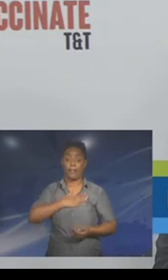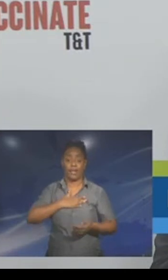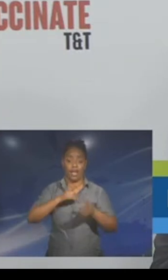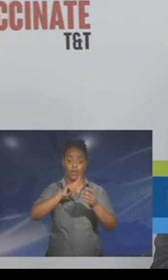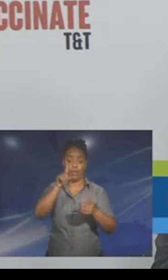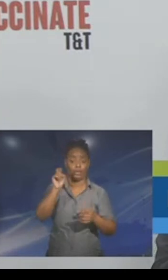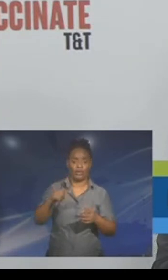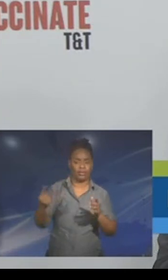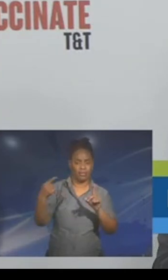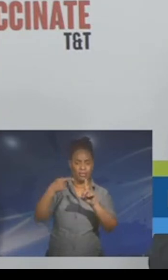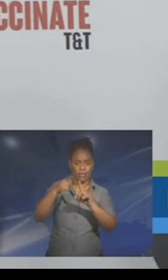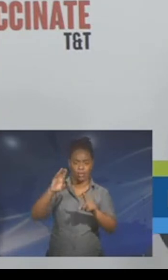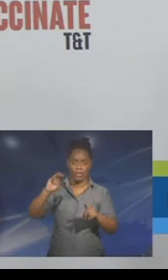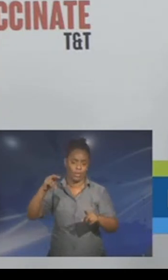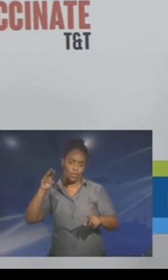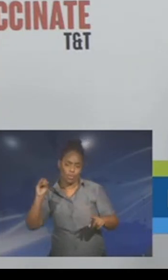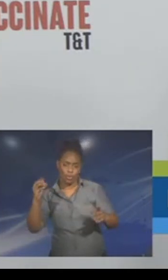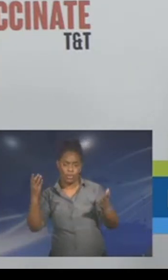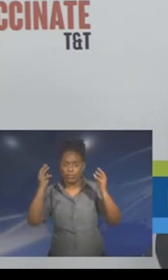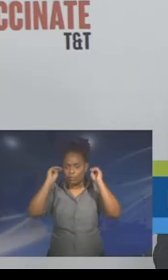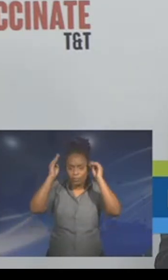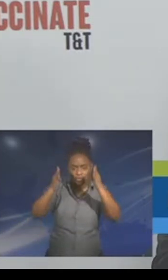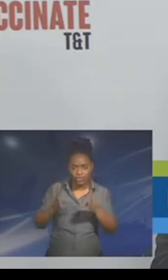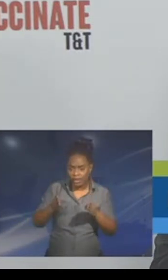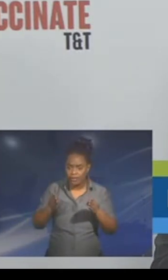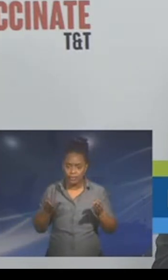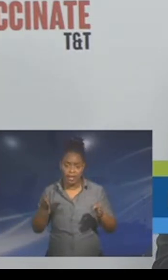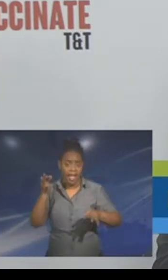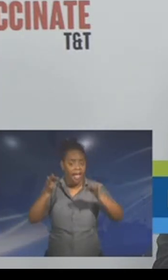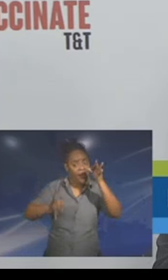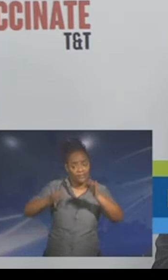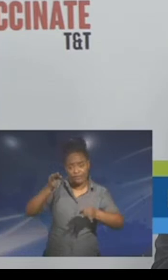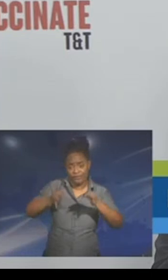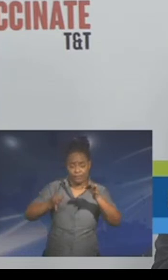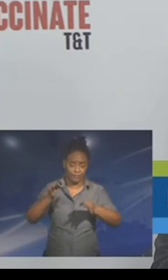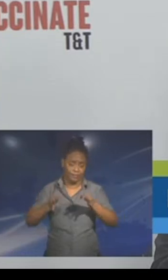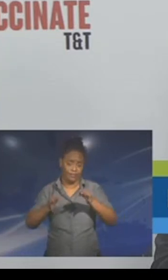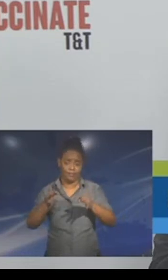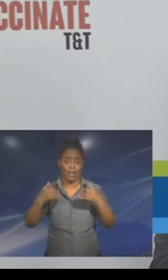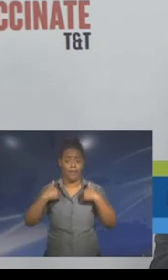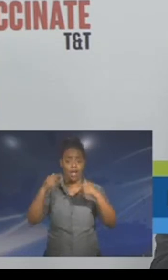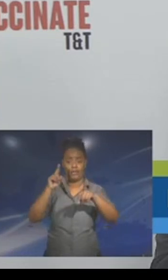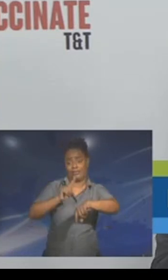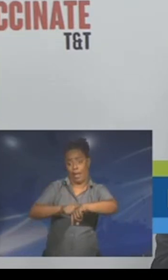relevant members of the panel. And of course, we will take 1 question per media